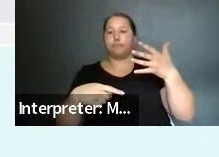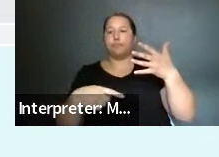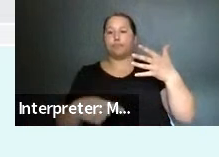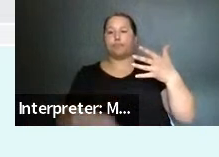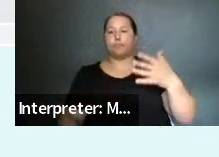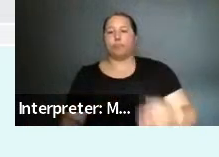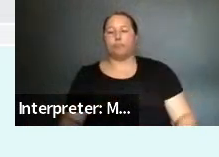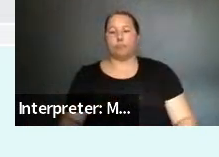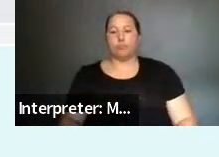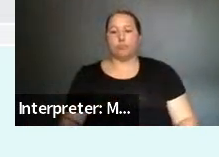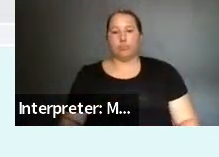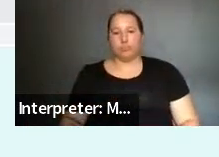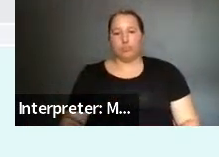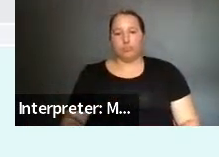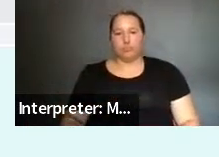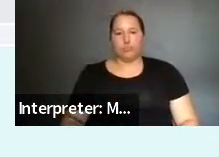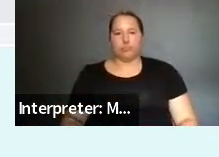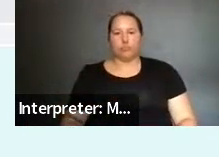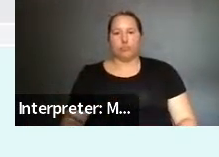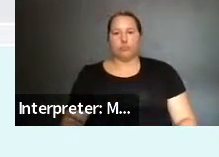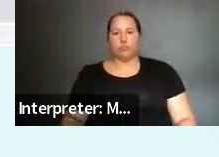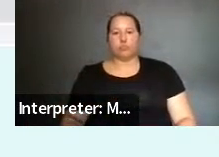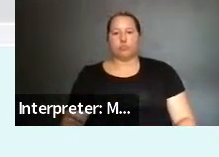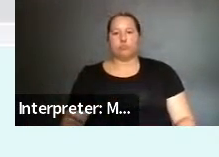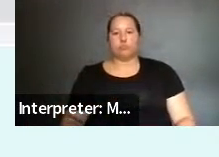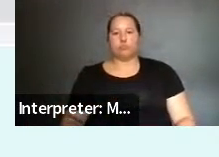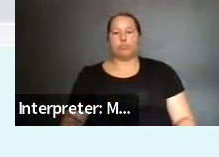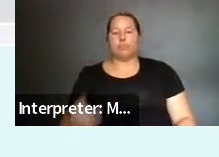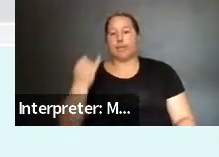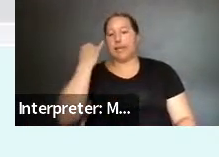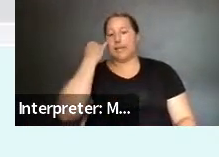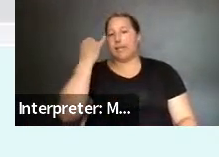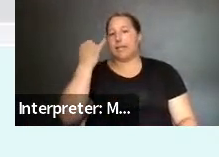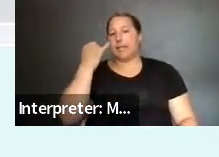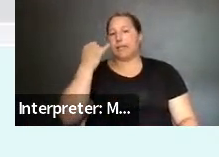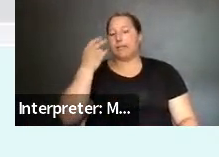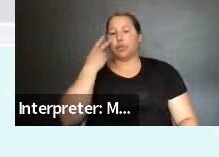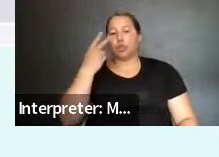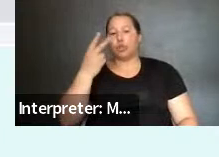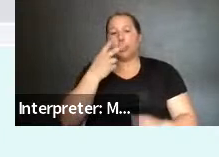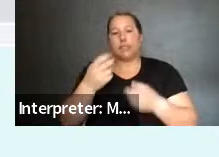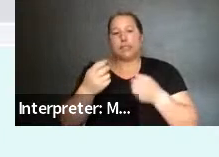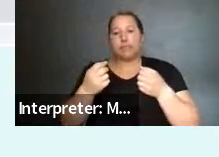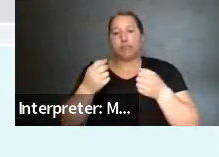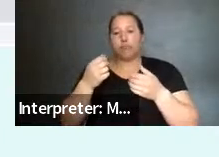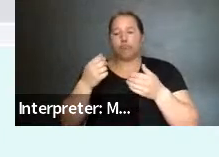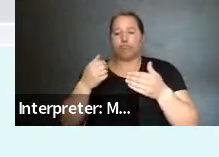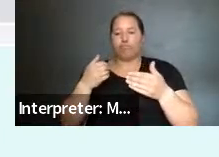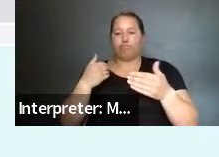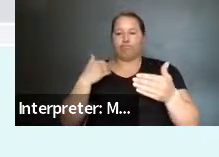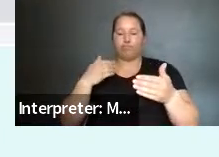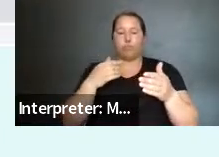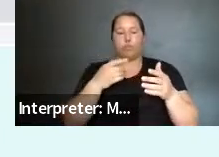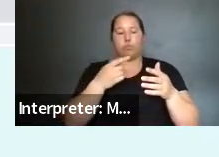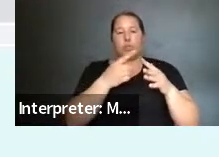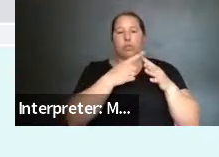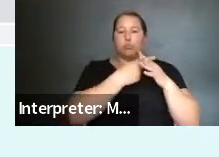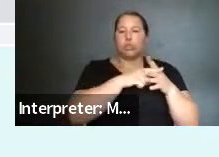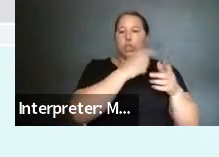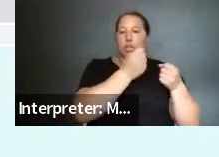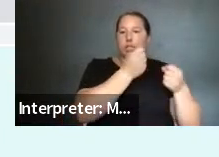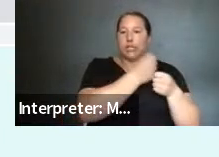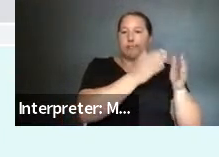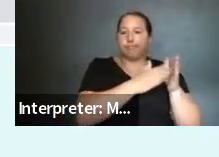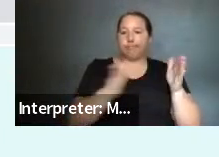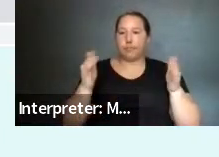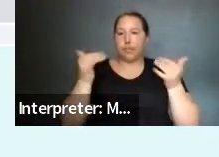And if I look at year to date, so June, there were 2 individuals were arrested. If I go